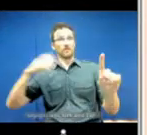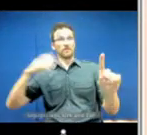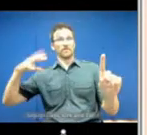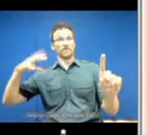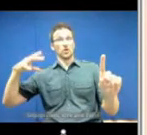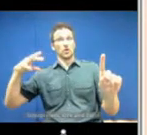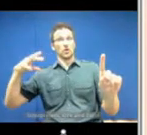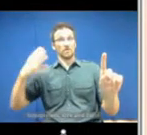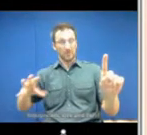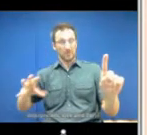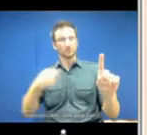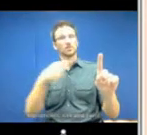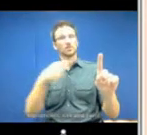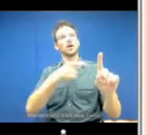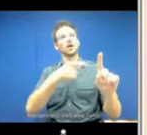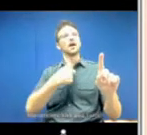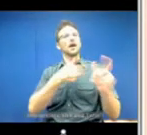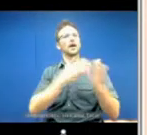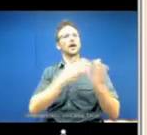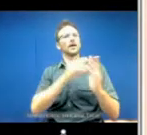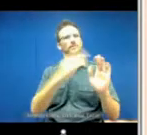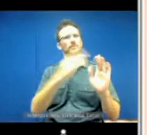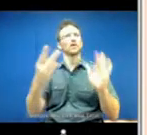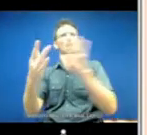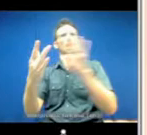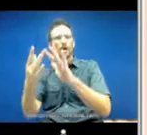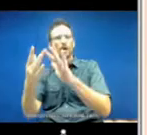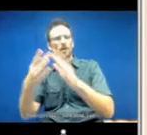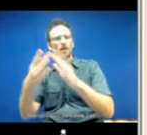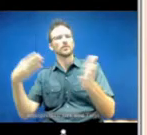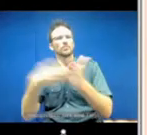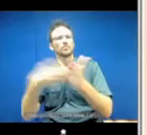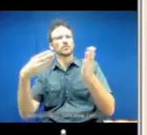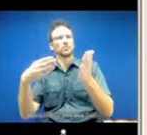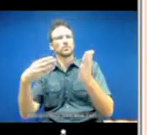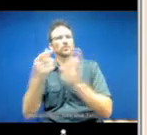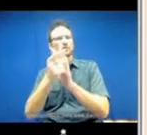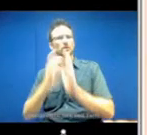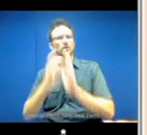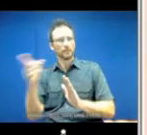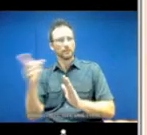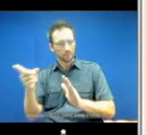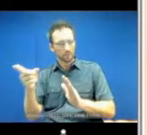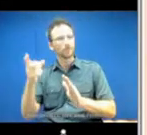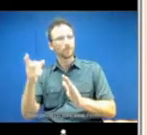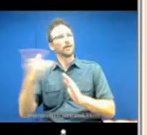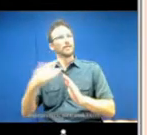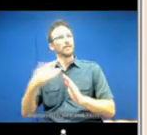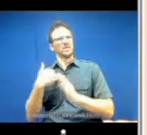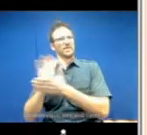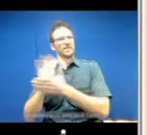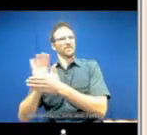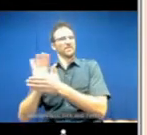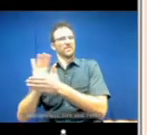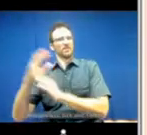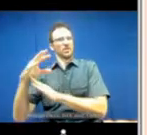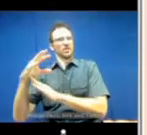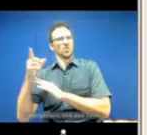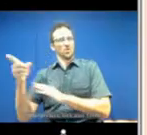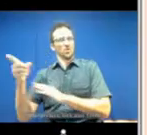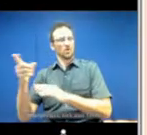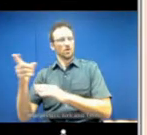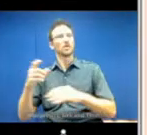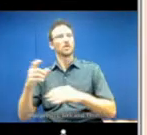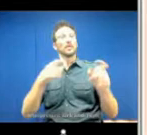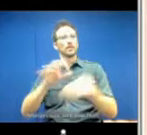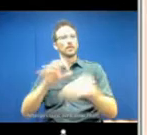has the video in their possession, and make an appointment to go view it to make sure if there are errors, they can be